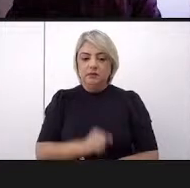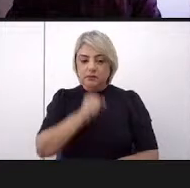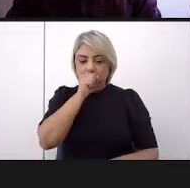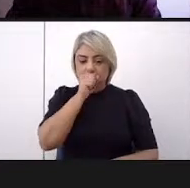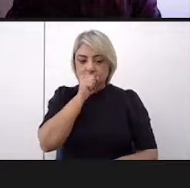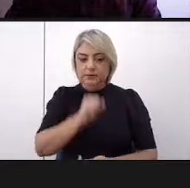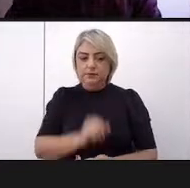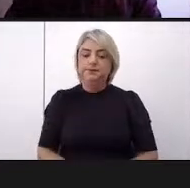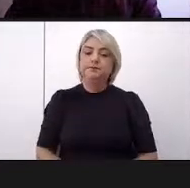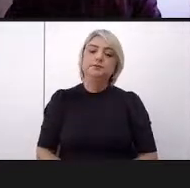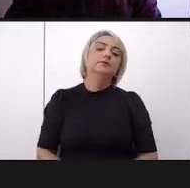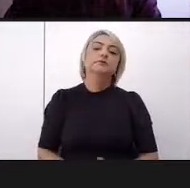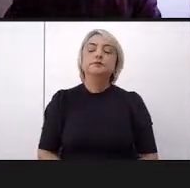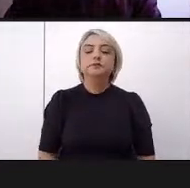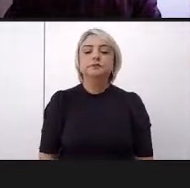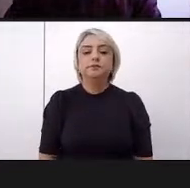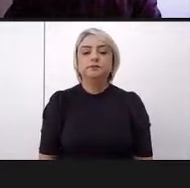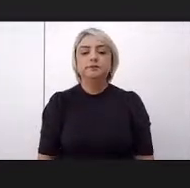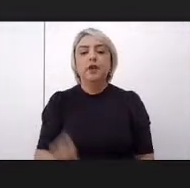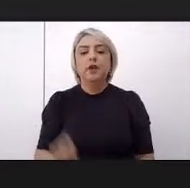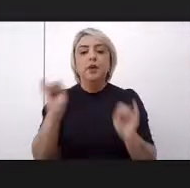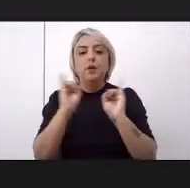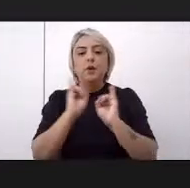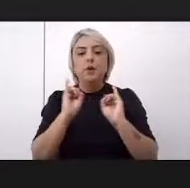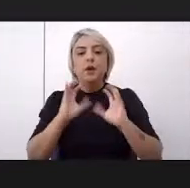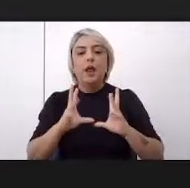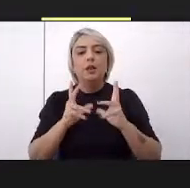Hello, everybody.